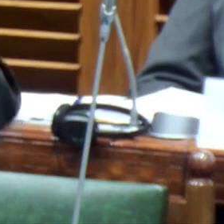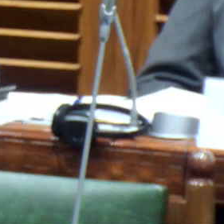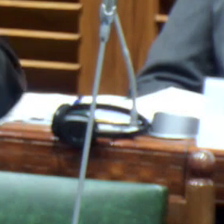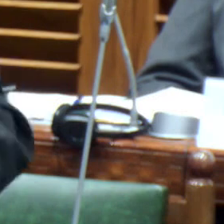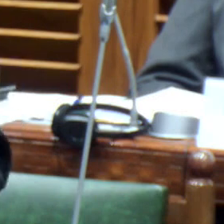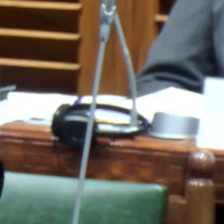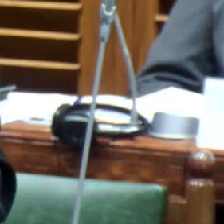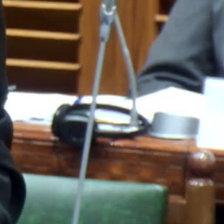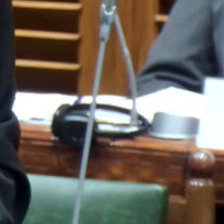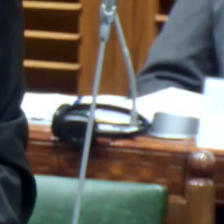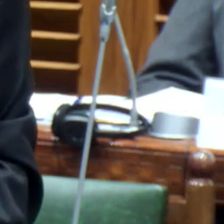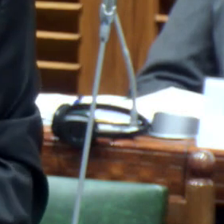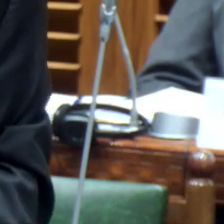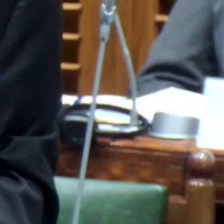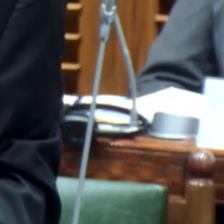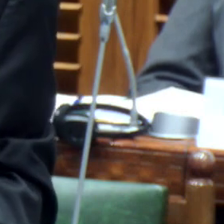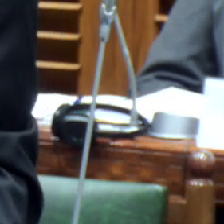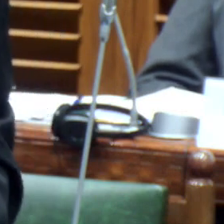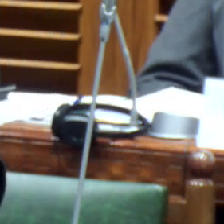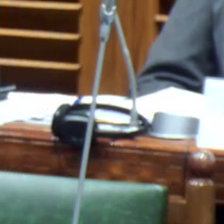vote for me, I give it to you.